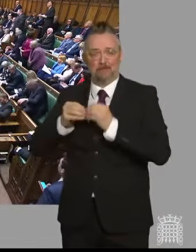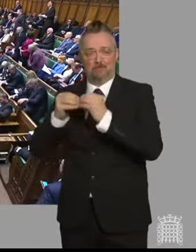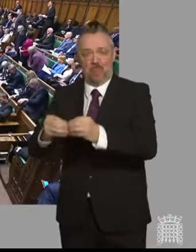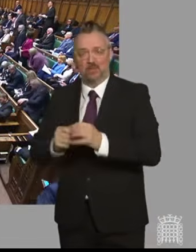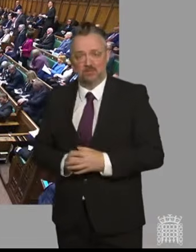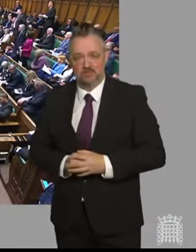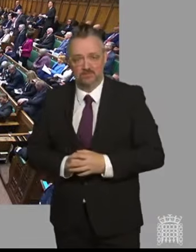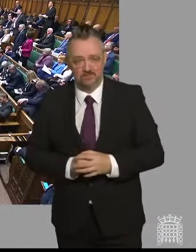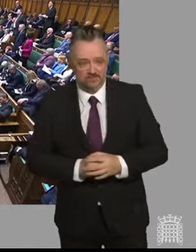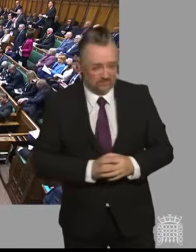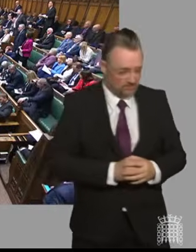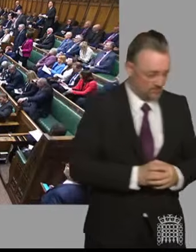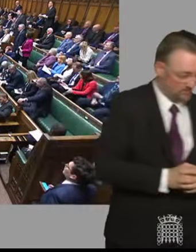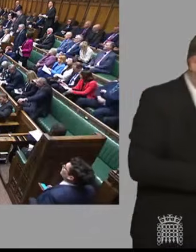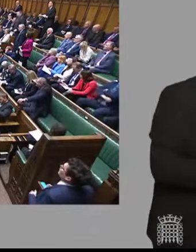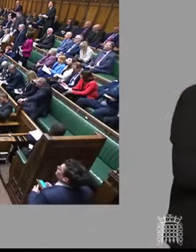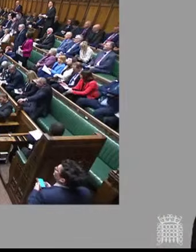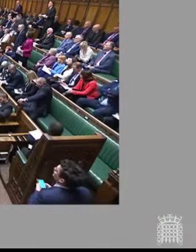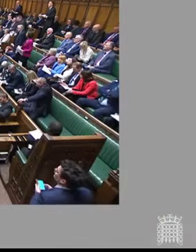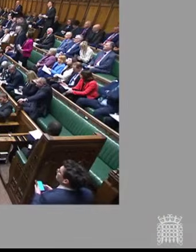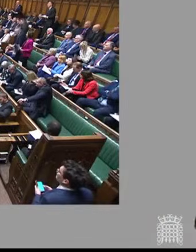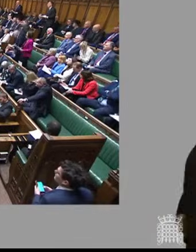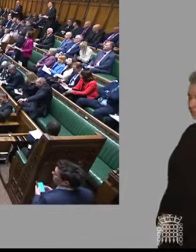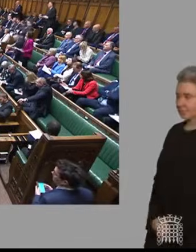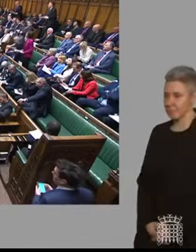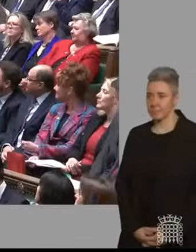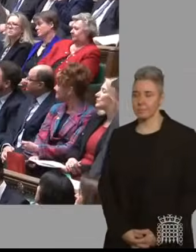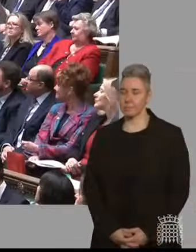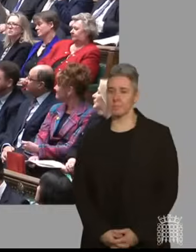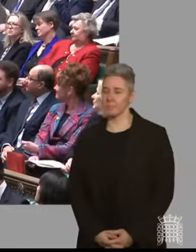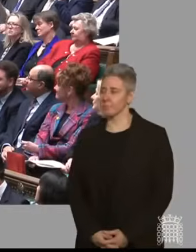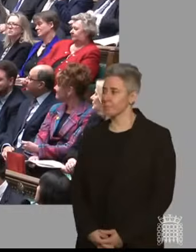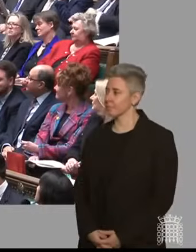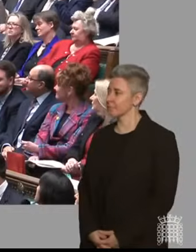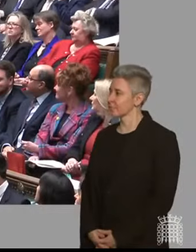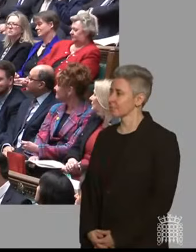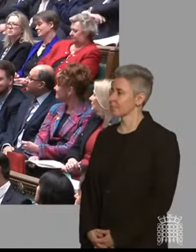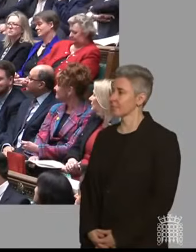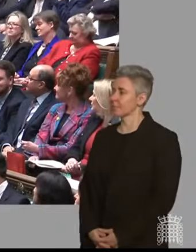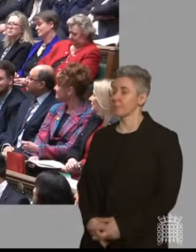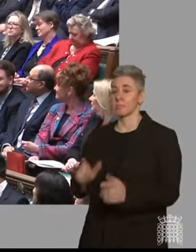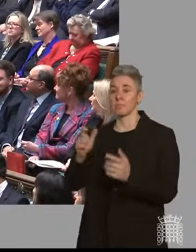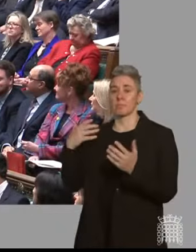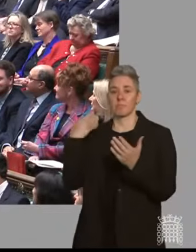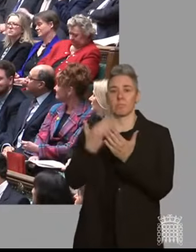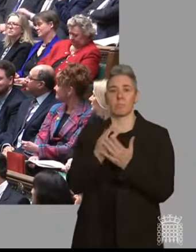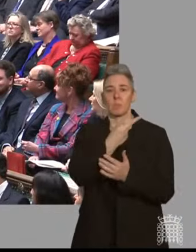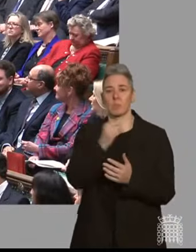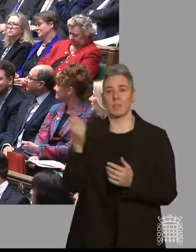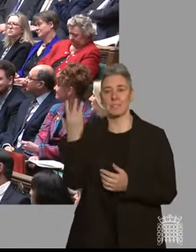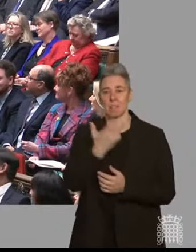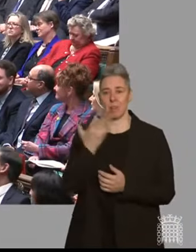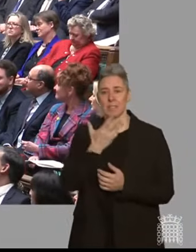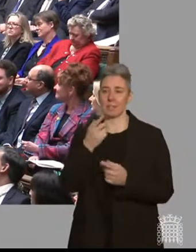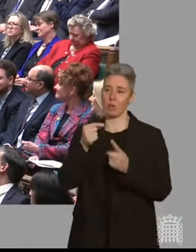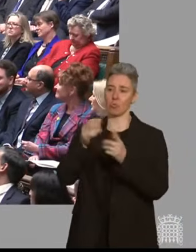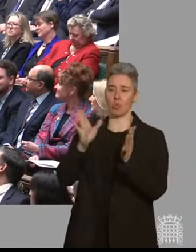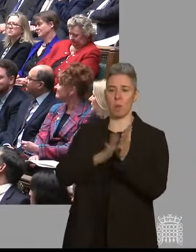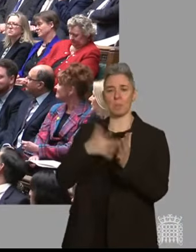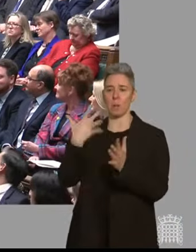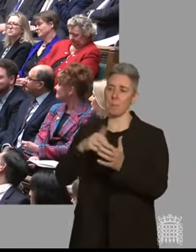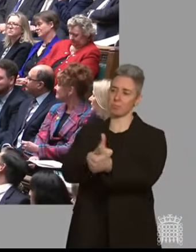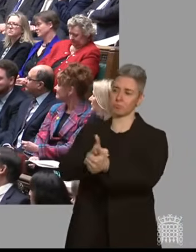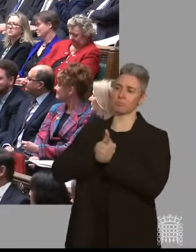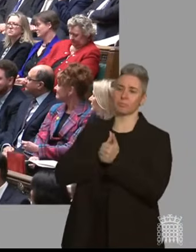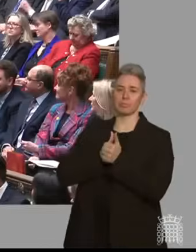Mr. Speaker, since 2019, the Prime Minister's had our backs in Stoke-on-Trent North, Kidsgrove and Tork, with record in funding for